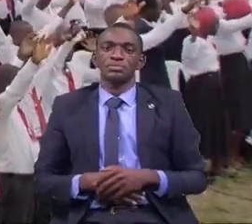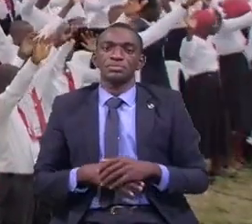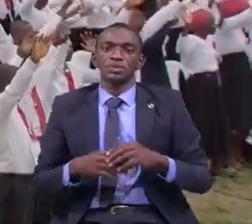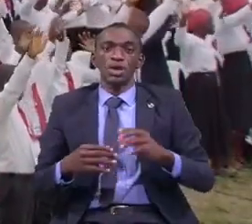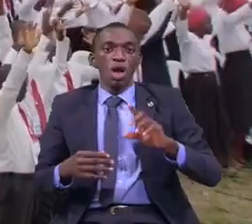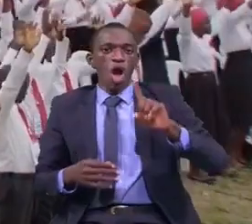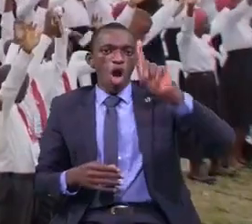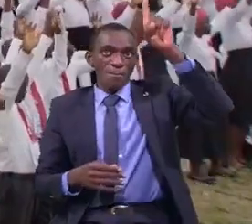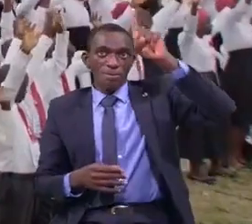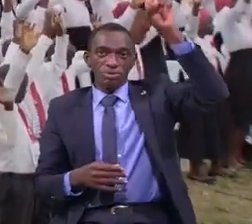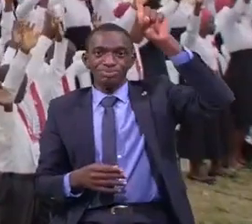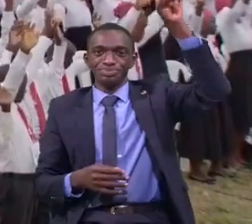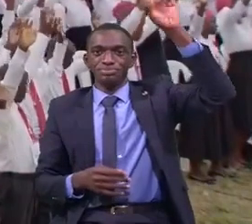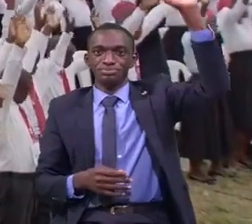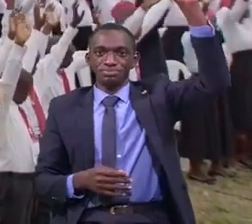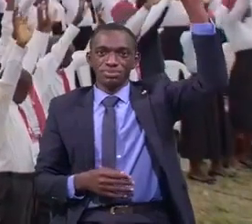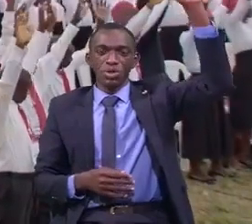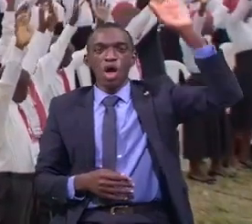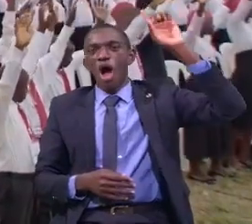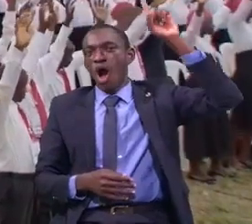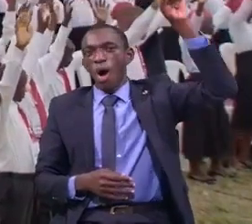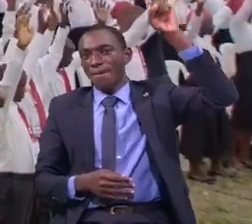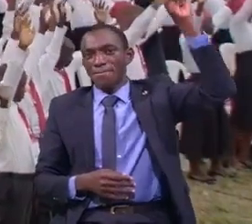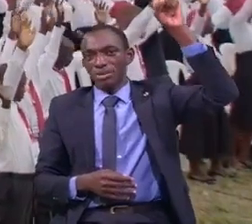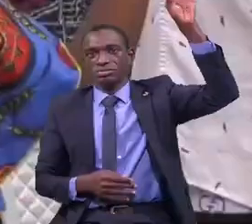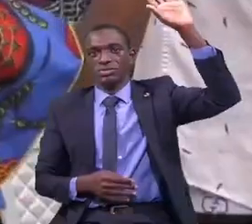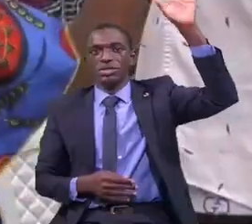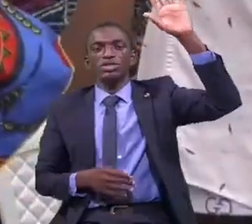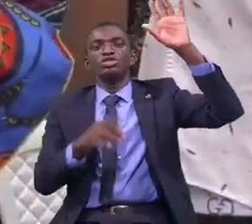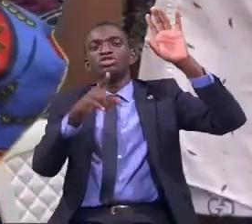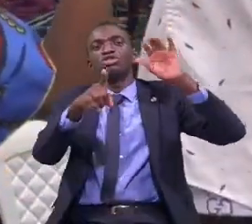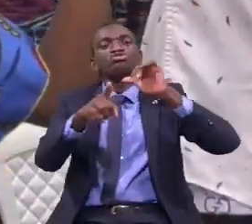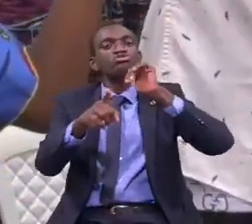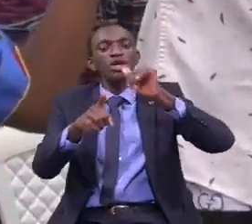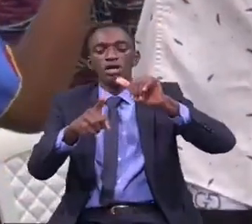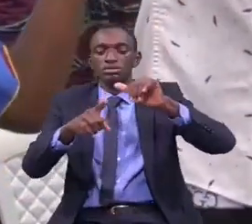Up. Up. You'll not come down.